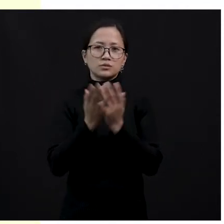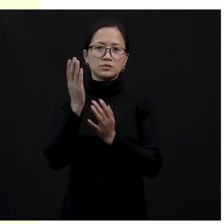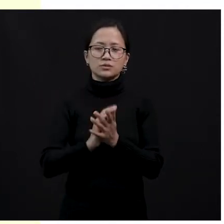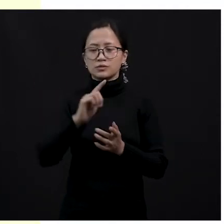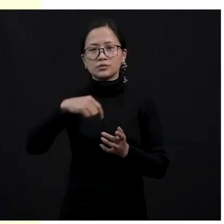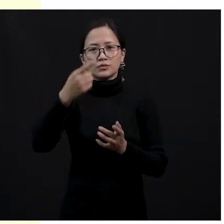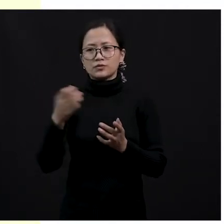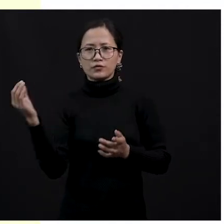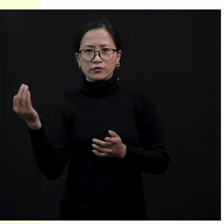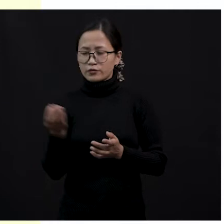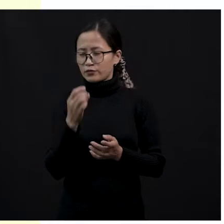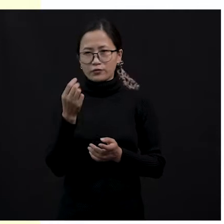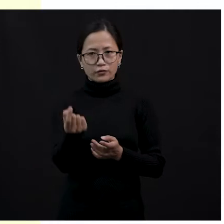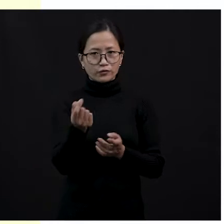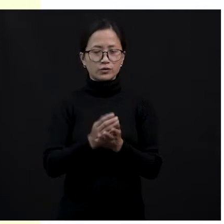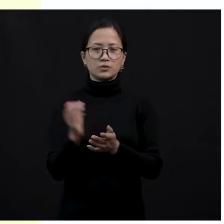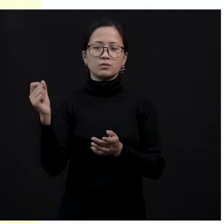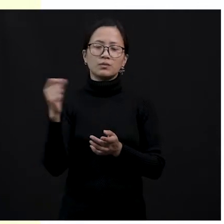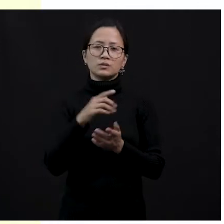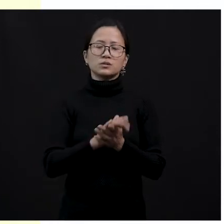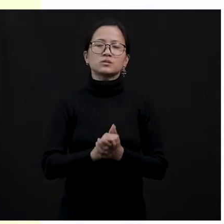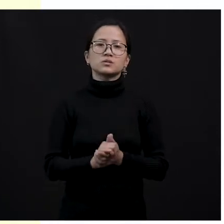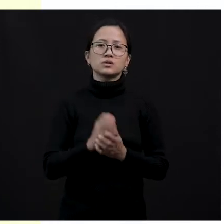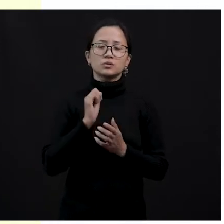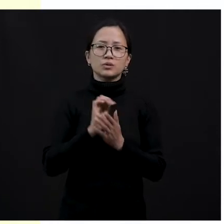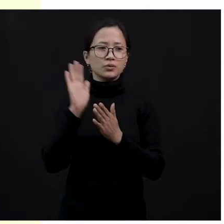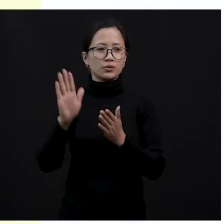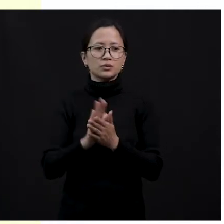the next few months. Yours, Chunilal.